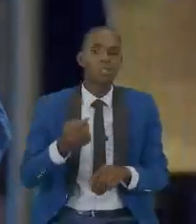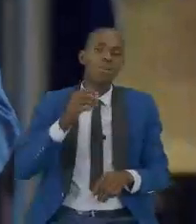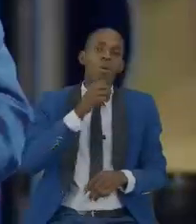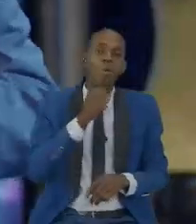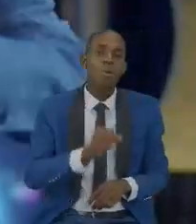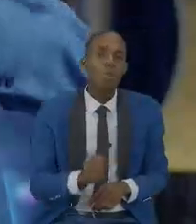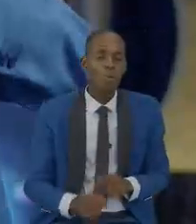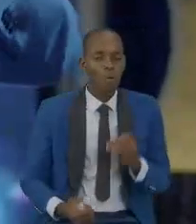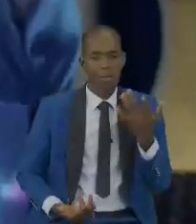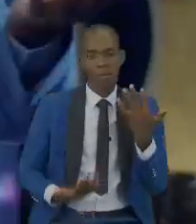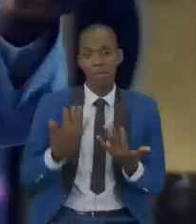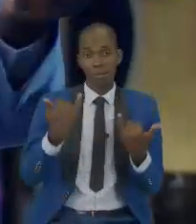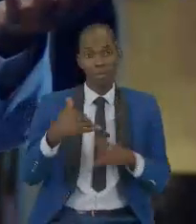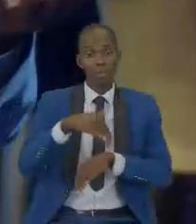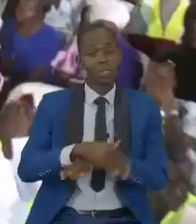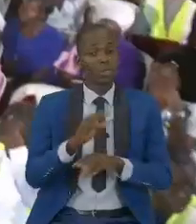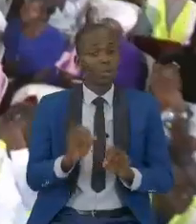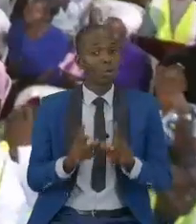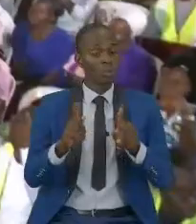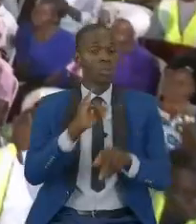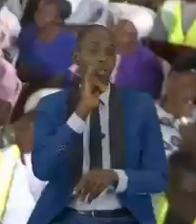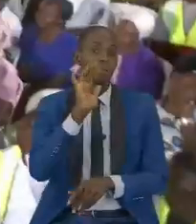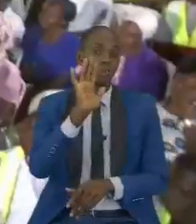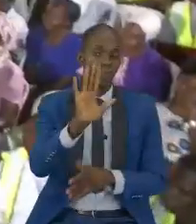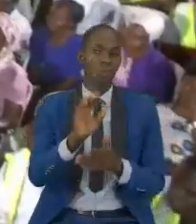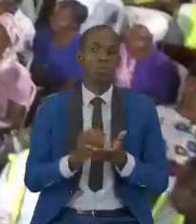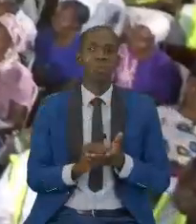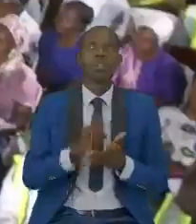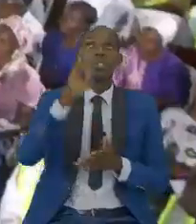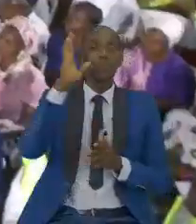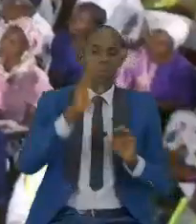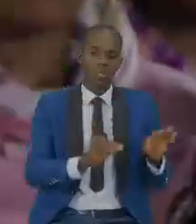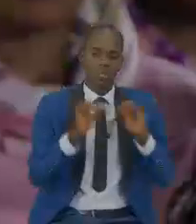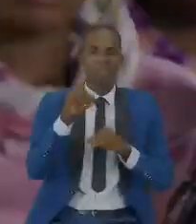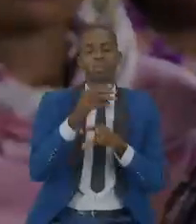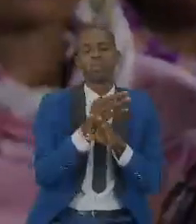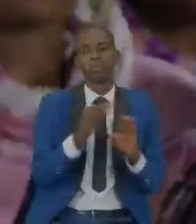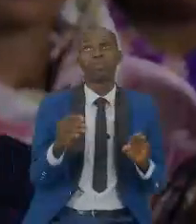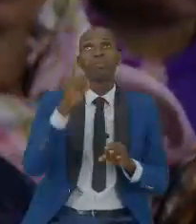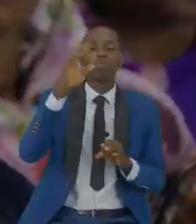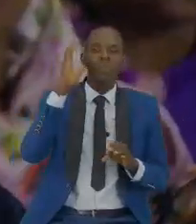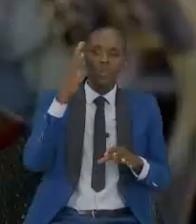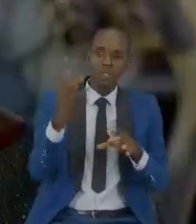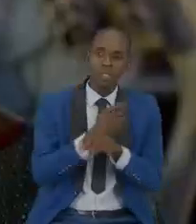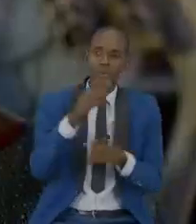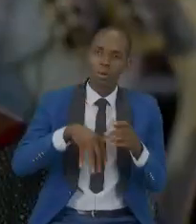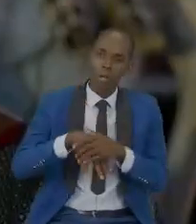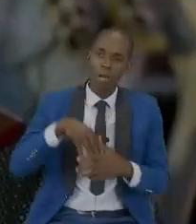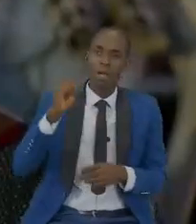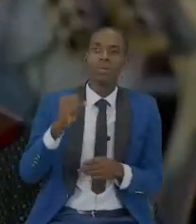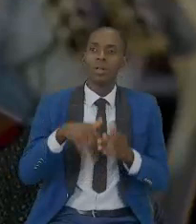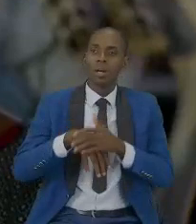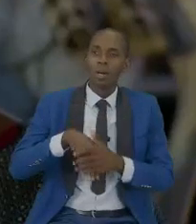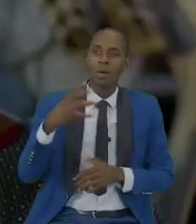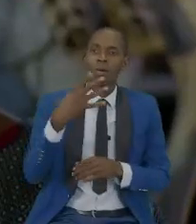Tonight, the opportunity is yours. It will set you free. It will take you out. Out